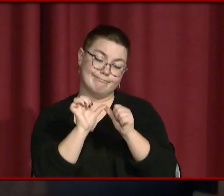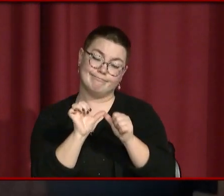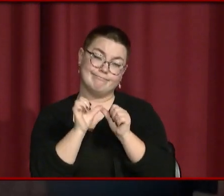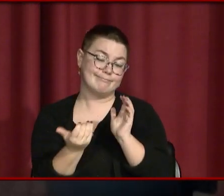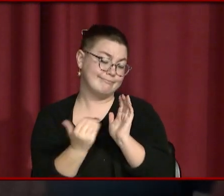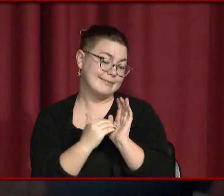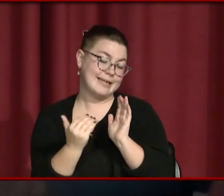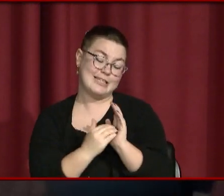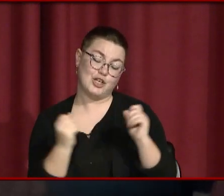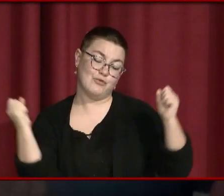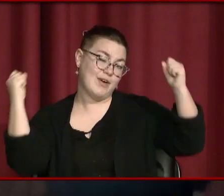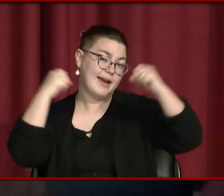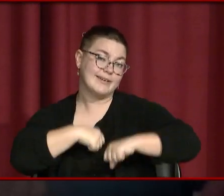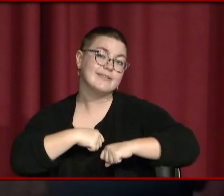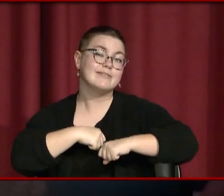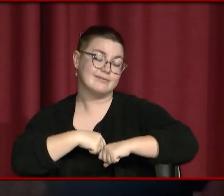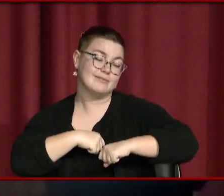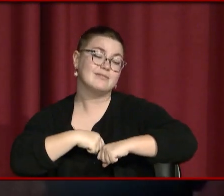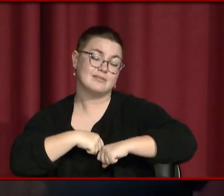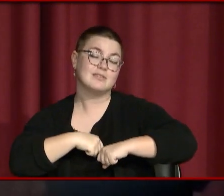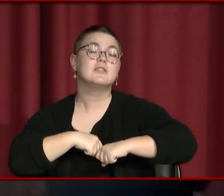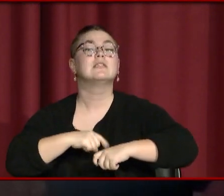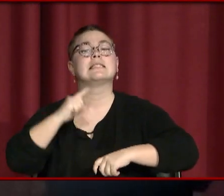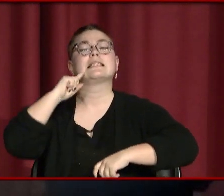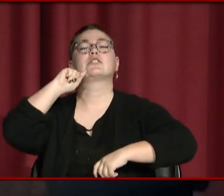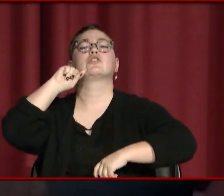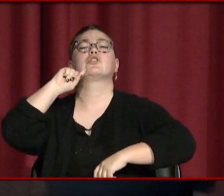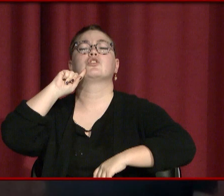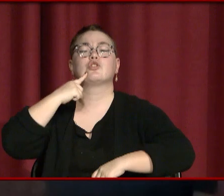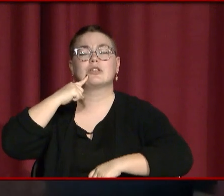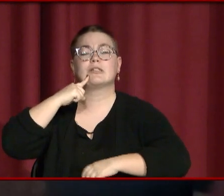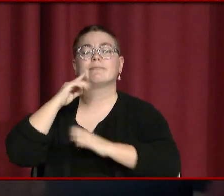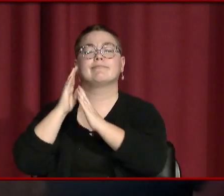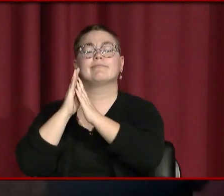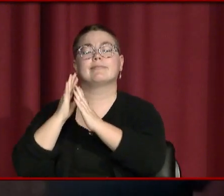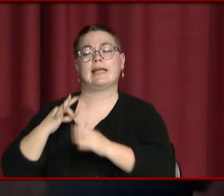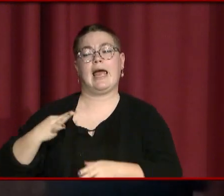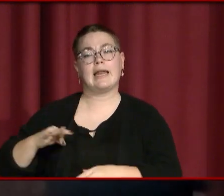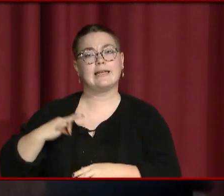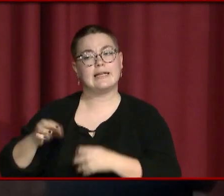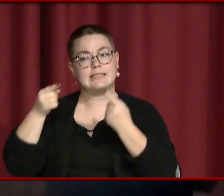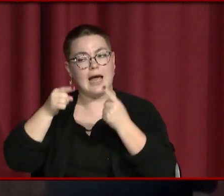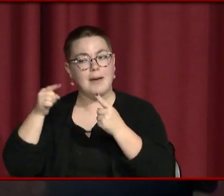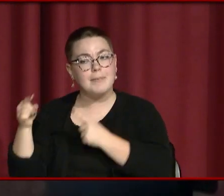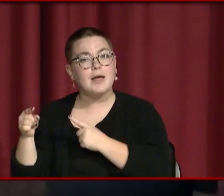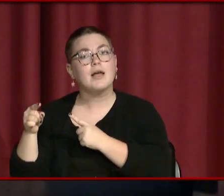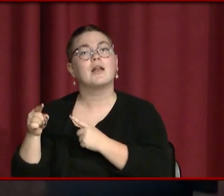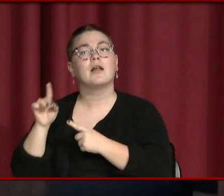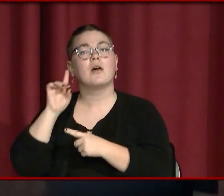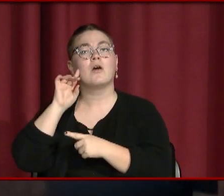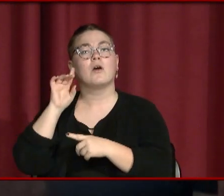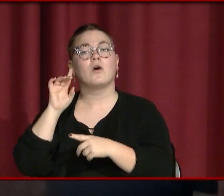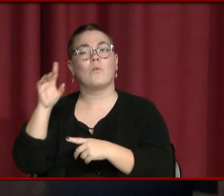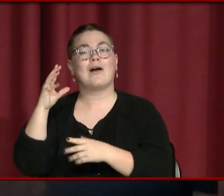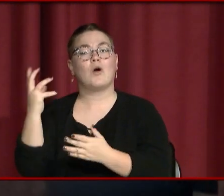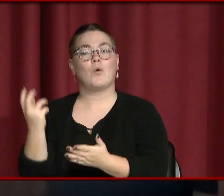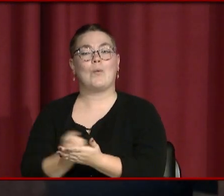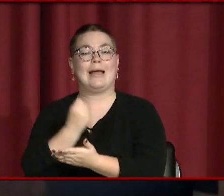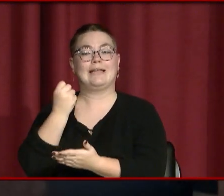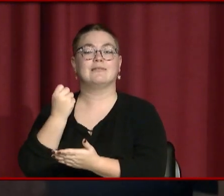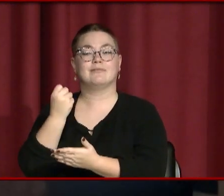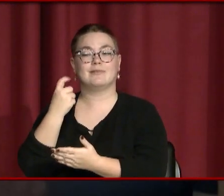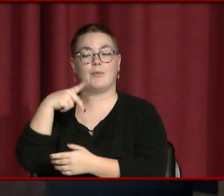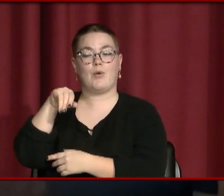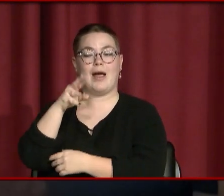again, the very extreme candidates come out of the primary that then win that seat in the general